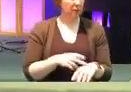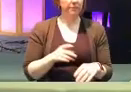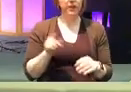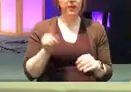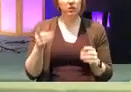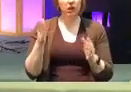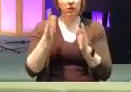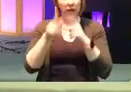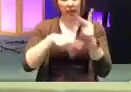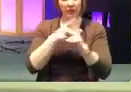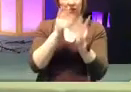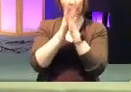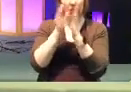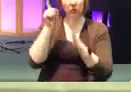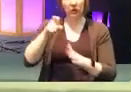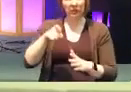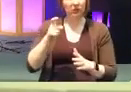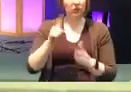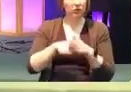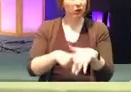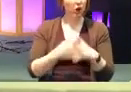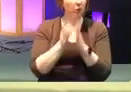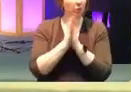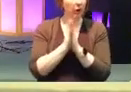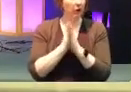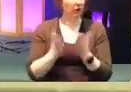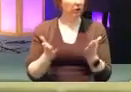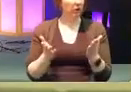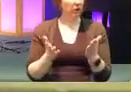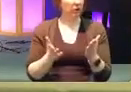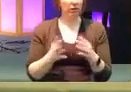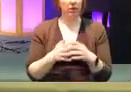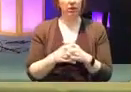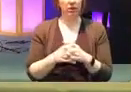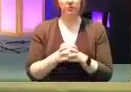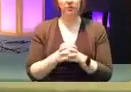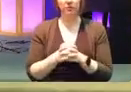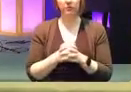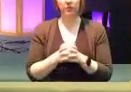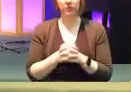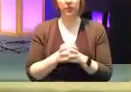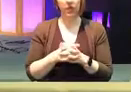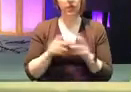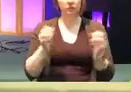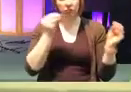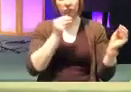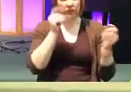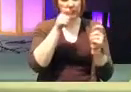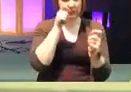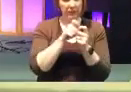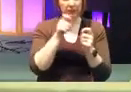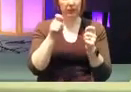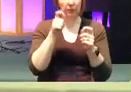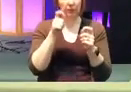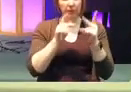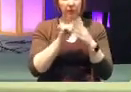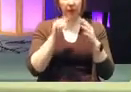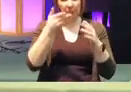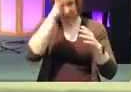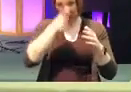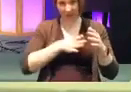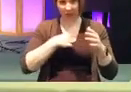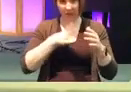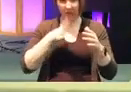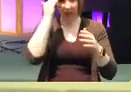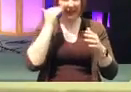prayers that we need to pray. Let me specifically address the men in the congregation and the watching online and heads of